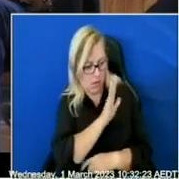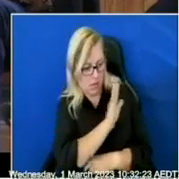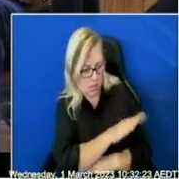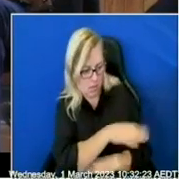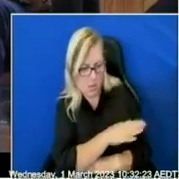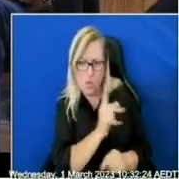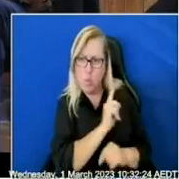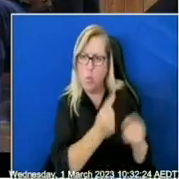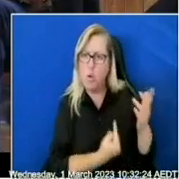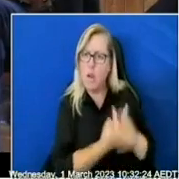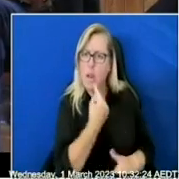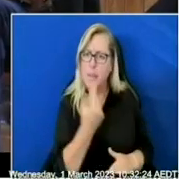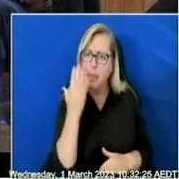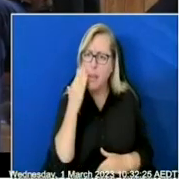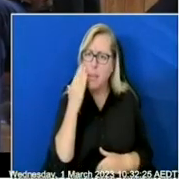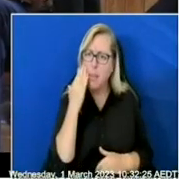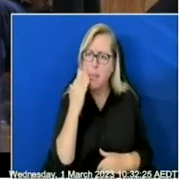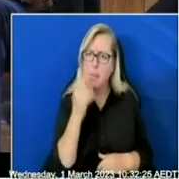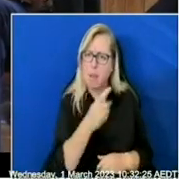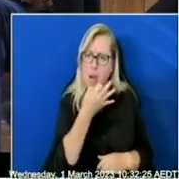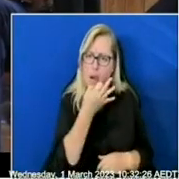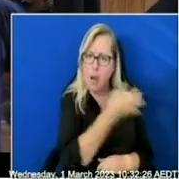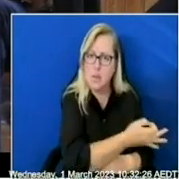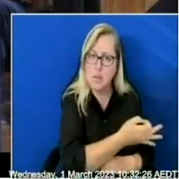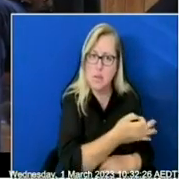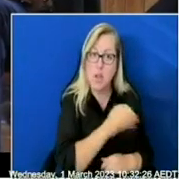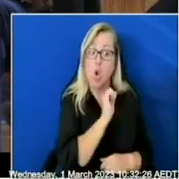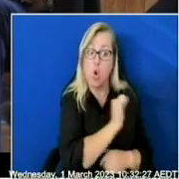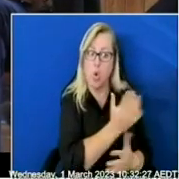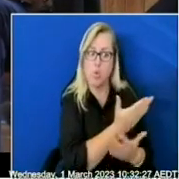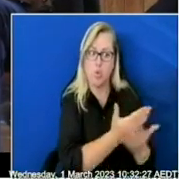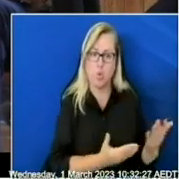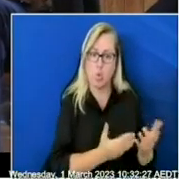how her story started getting shared. But